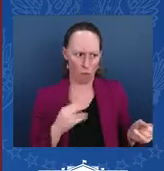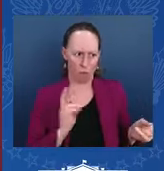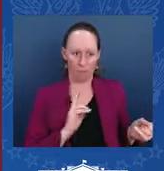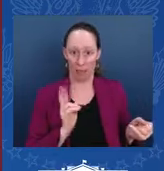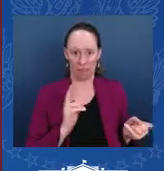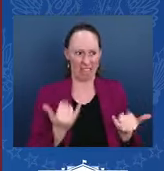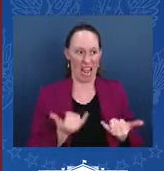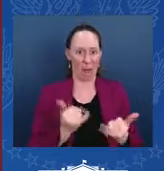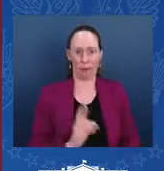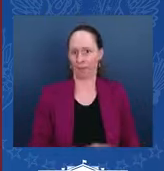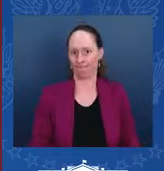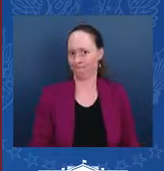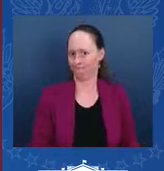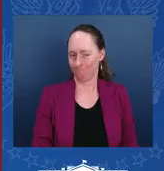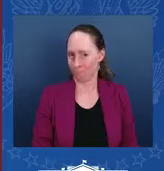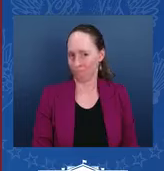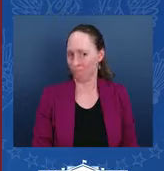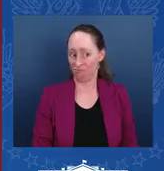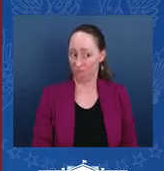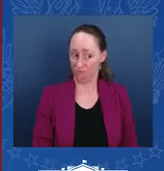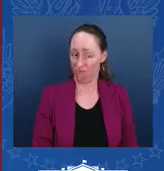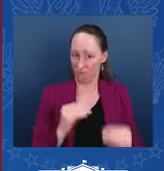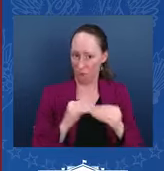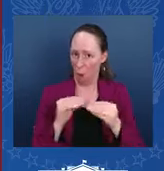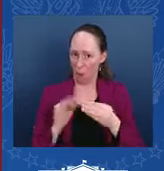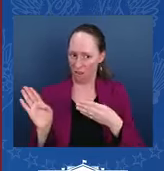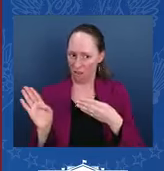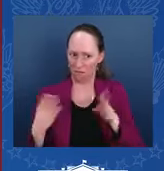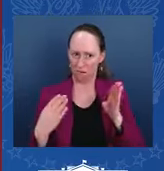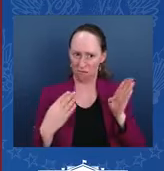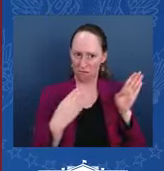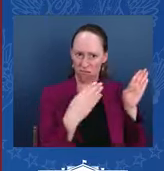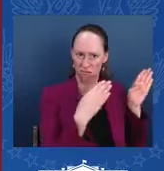They mean what they say. They mean what they say.